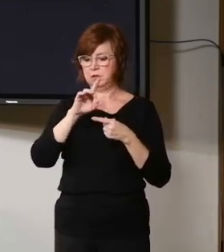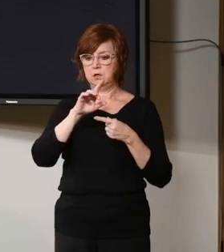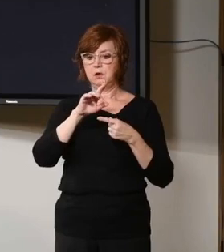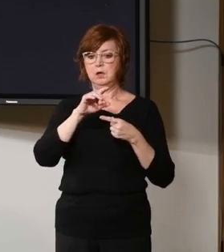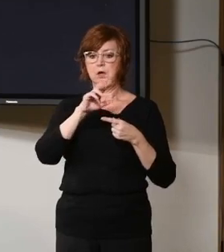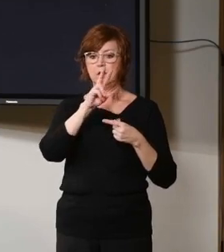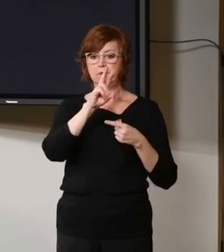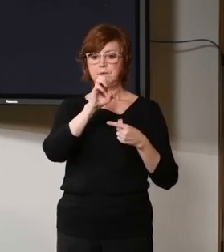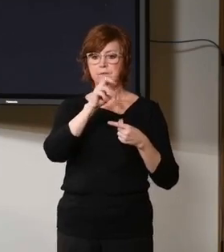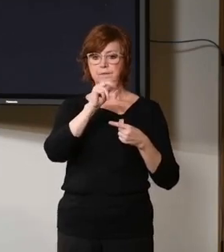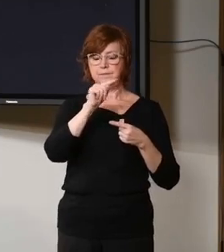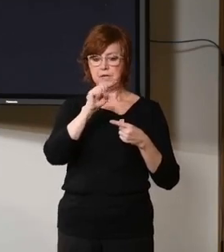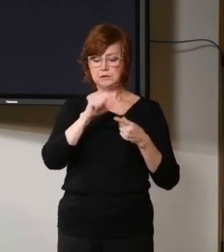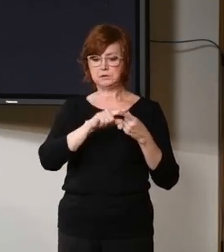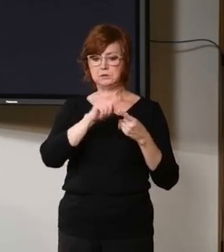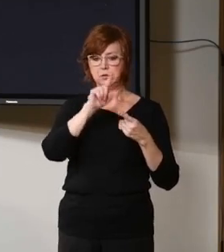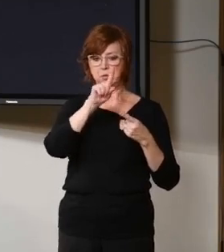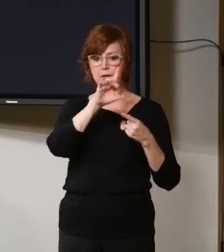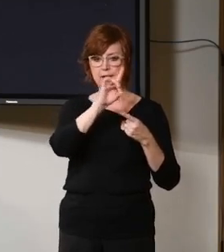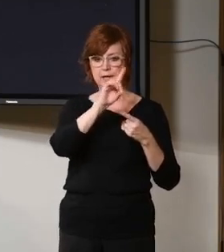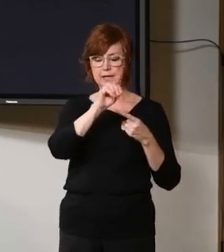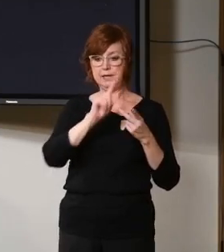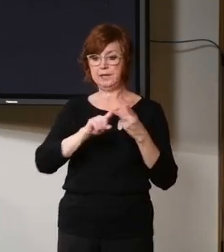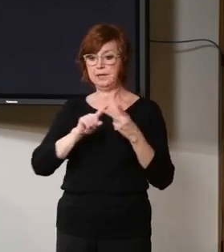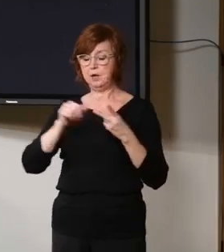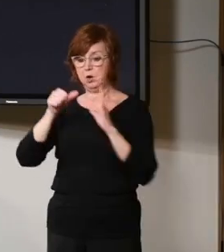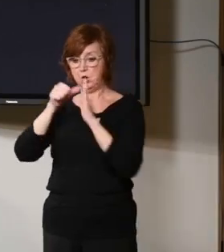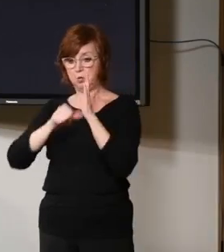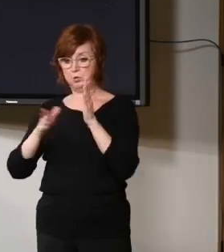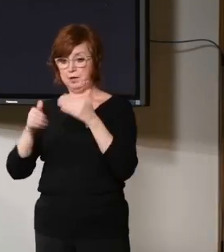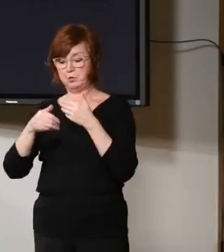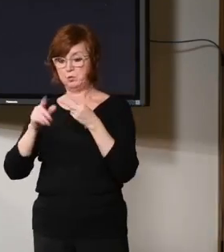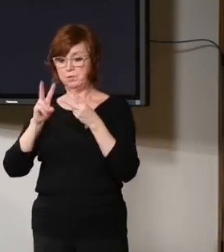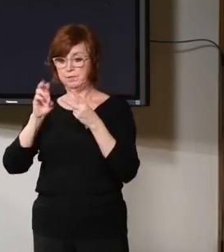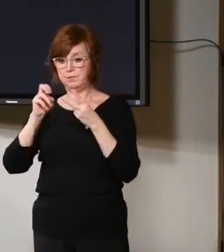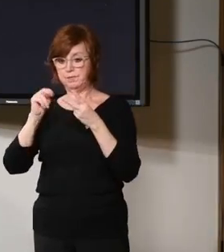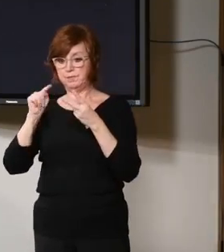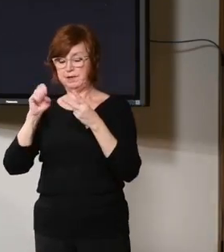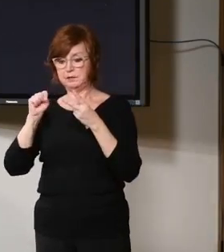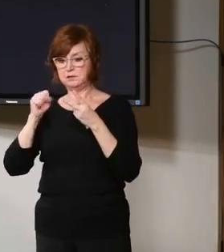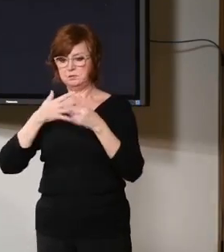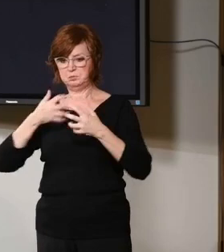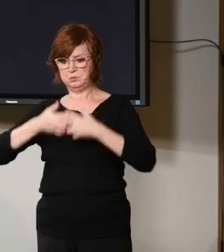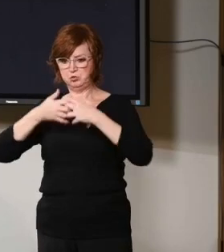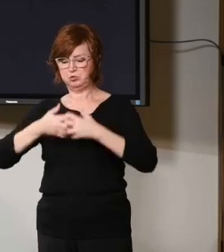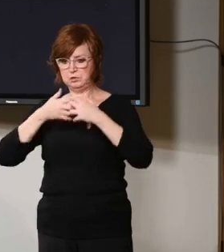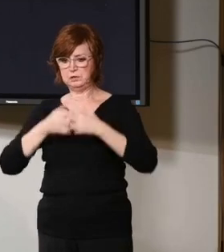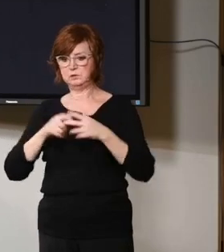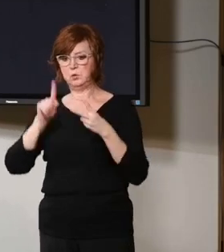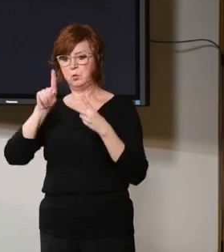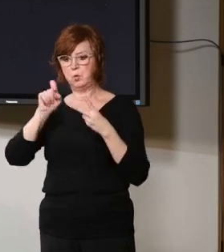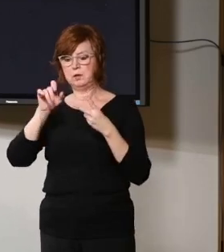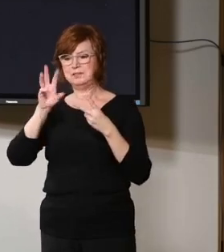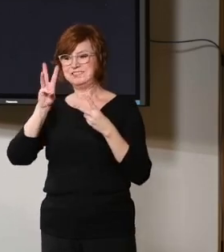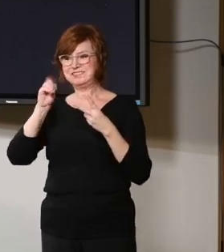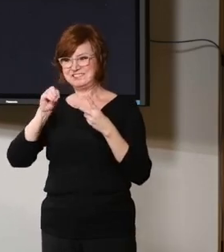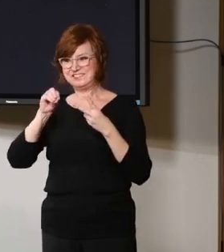160 operating room ventilators that could be available to us. And we have also the non-invasive ventilators.